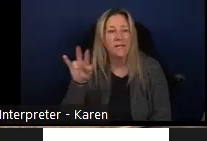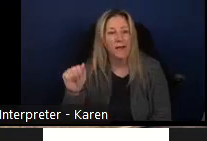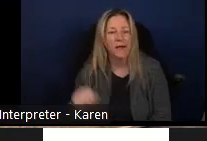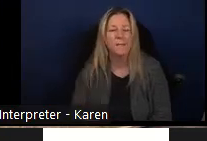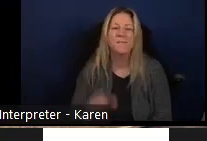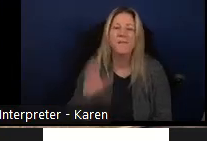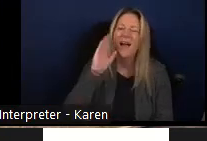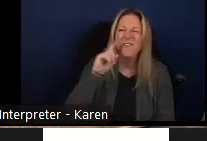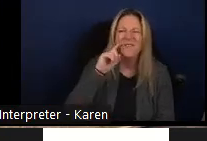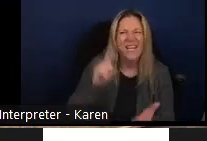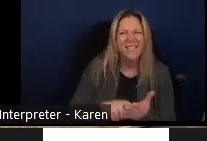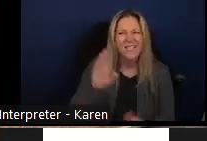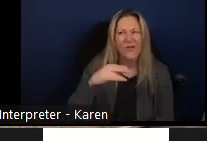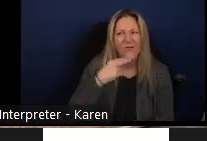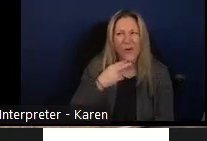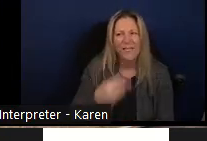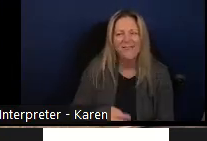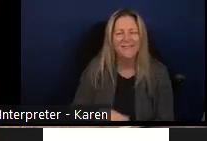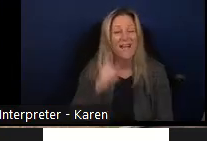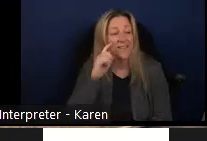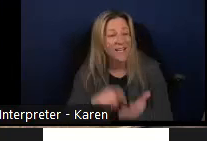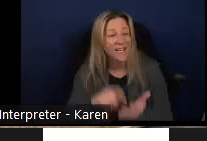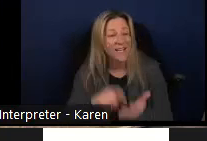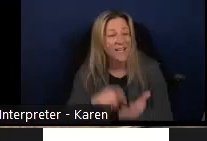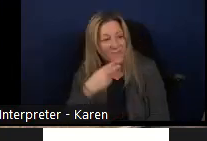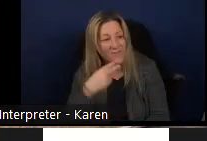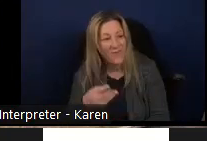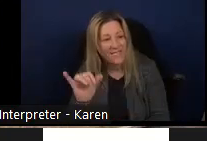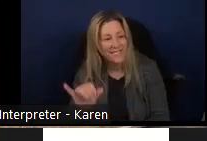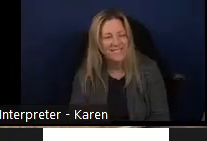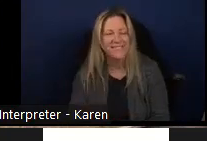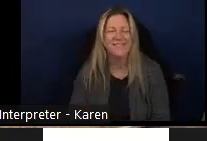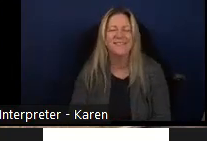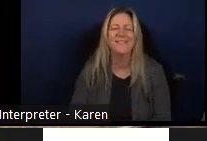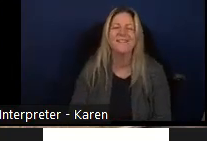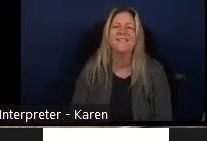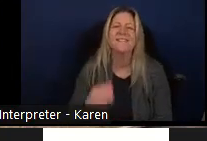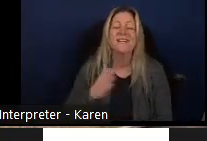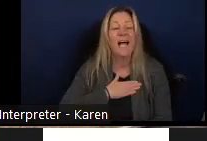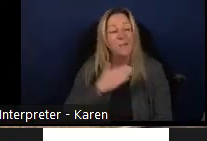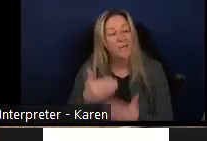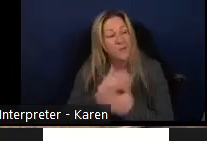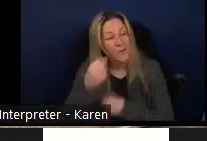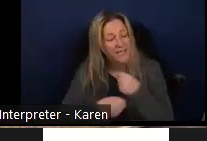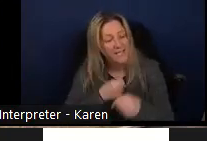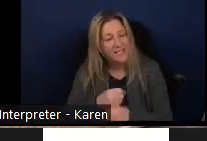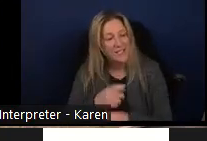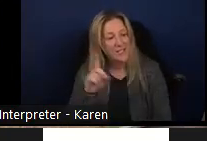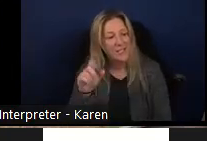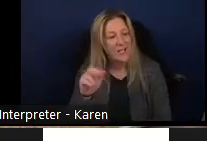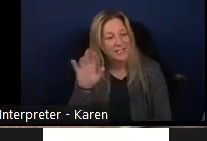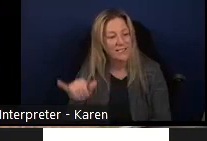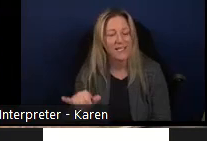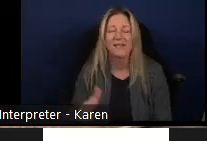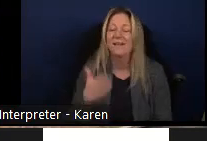I recognized your voice. Oh, I recognize your voice. So happy New Year, Darcy. Yeah,